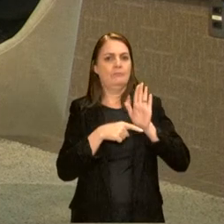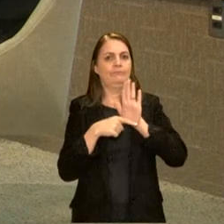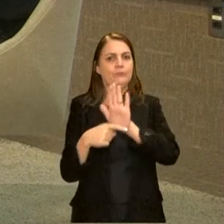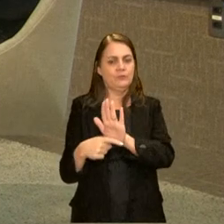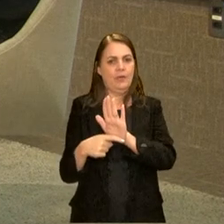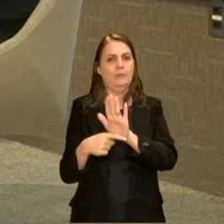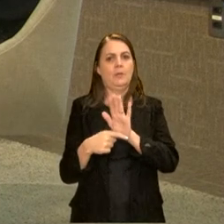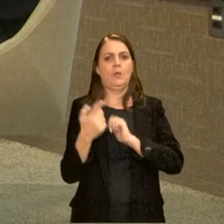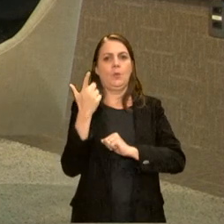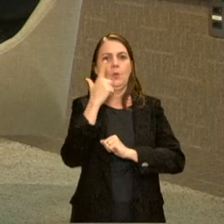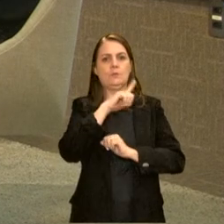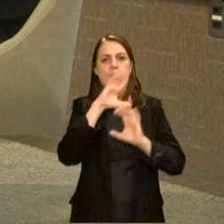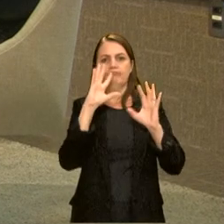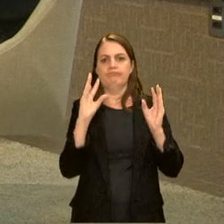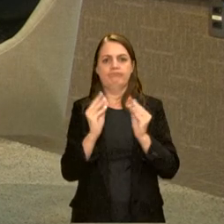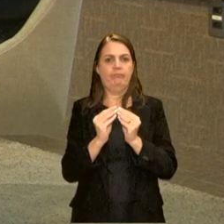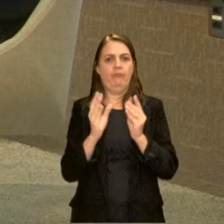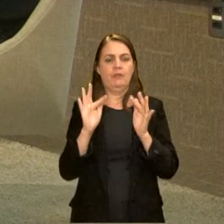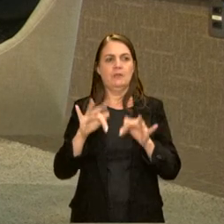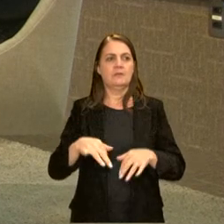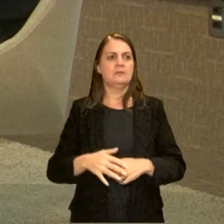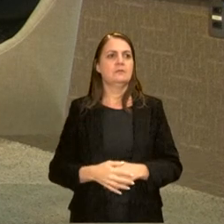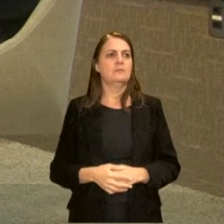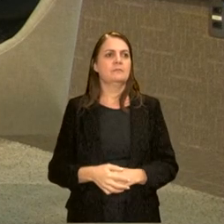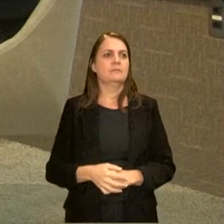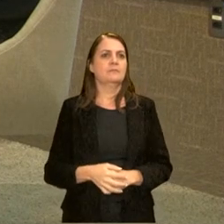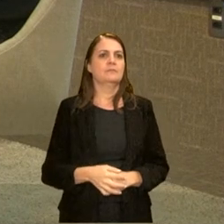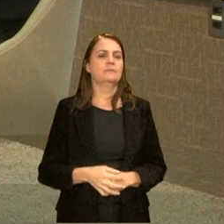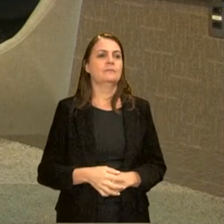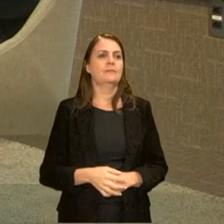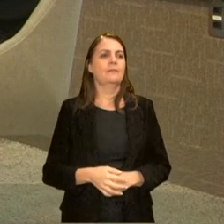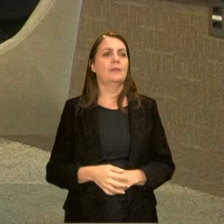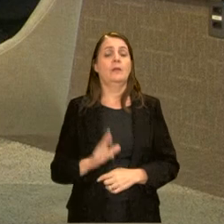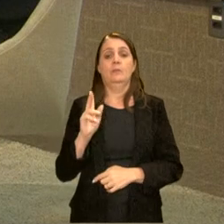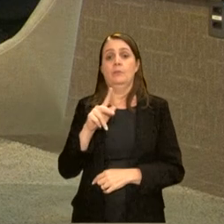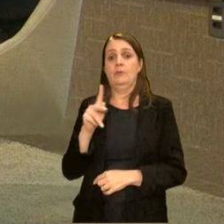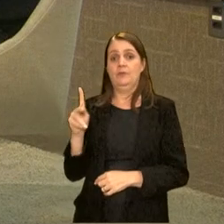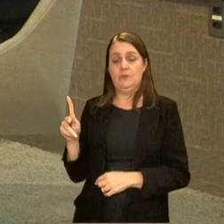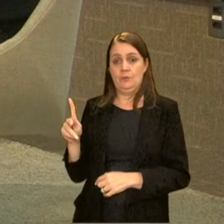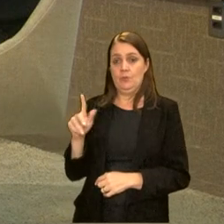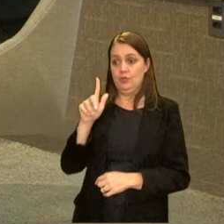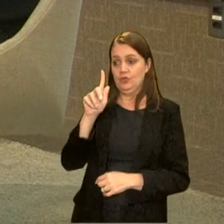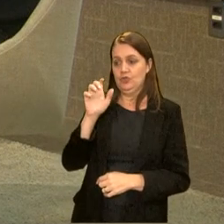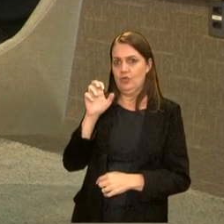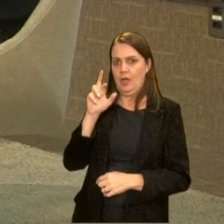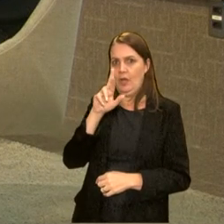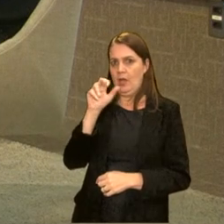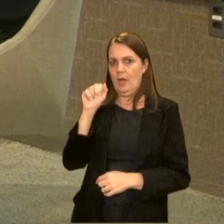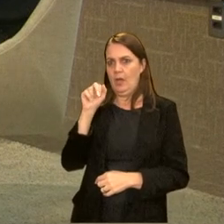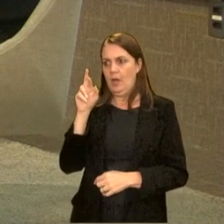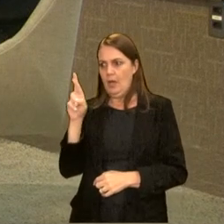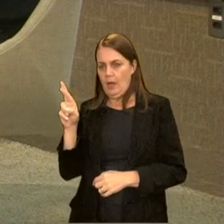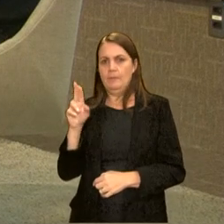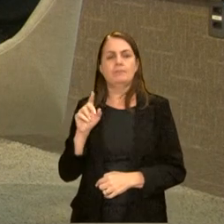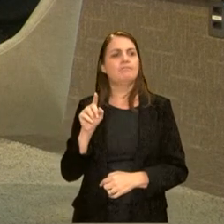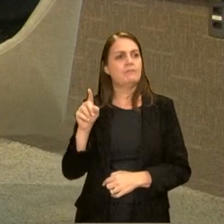And Professor Gerard, it's from Portugal, a question from Portugal.